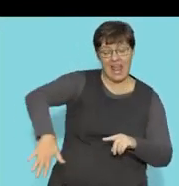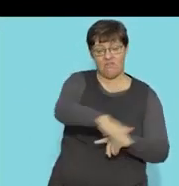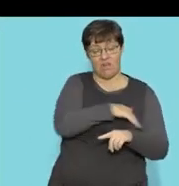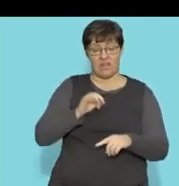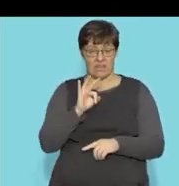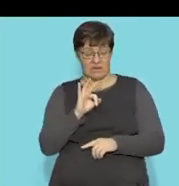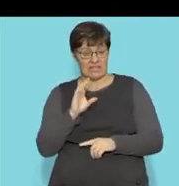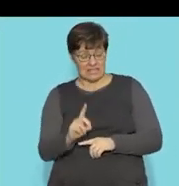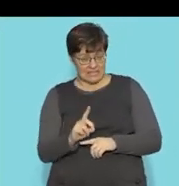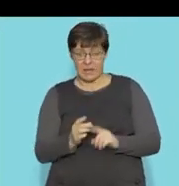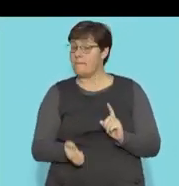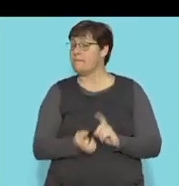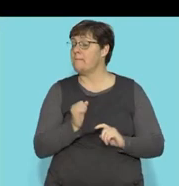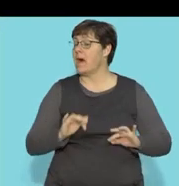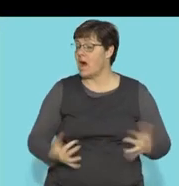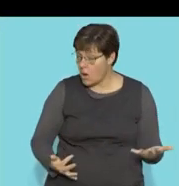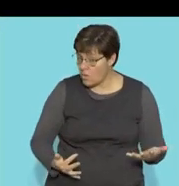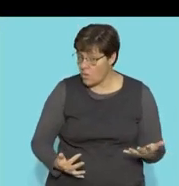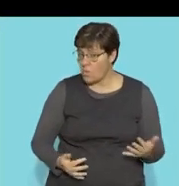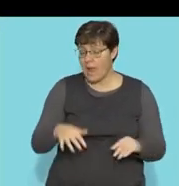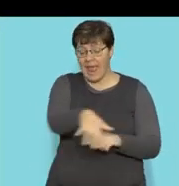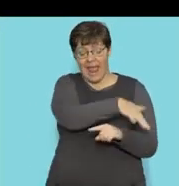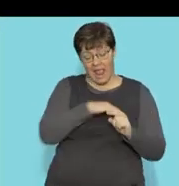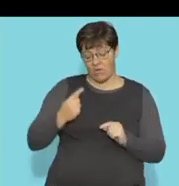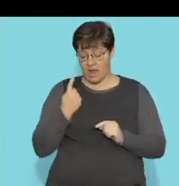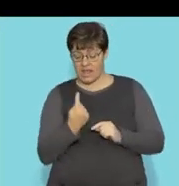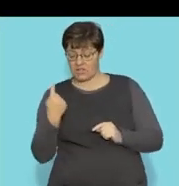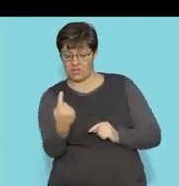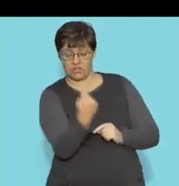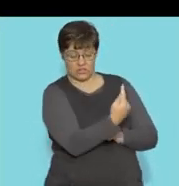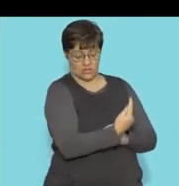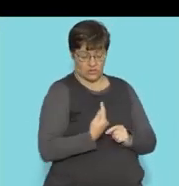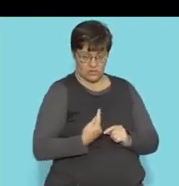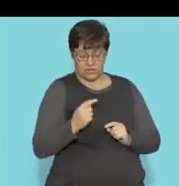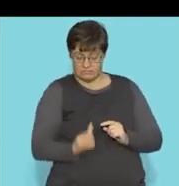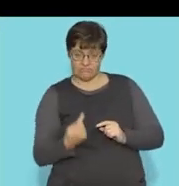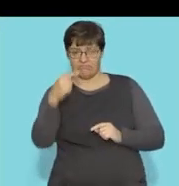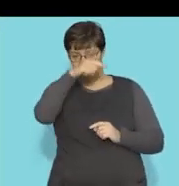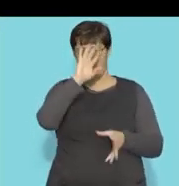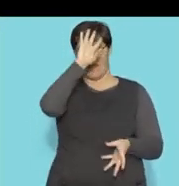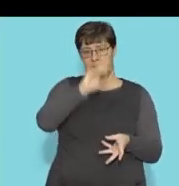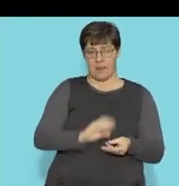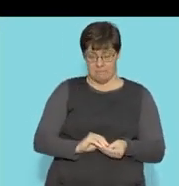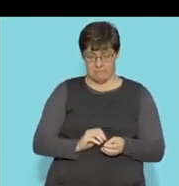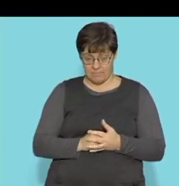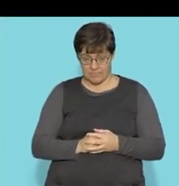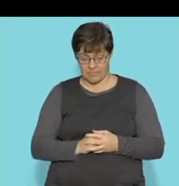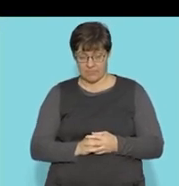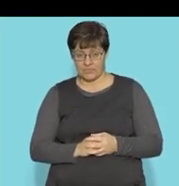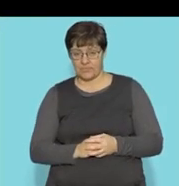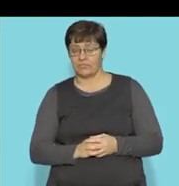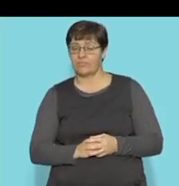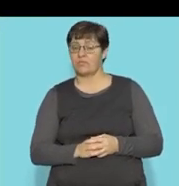shape is found by adding the areas of each of the faces together. Great, the next